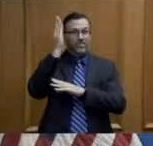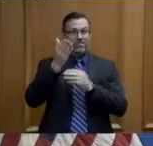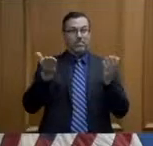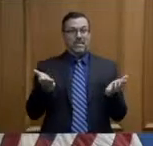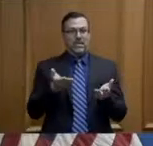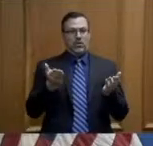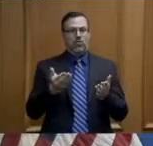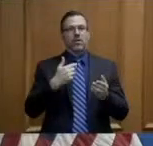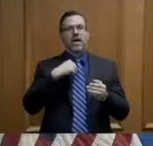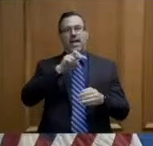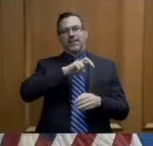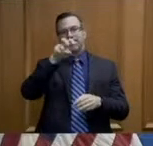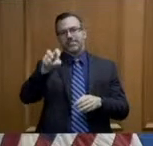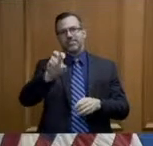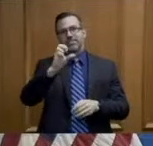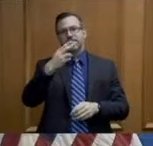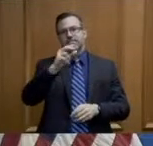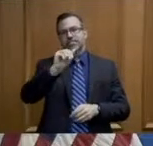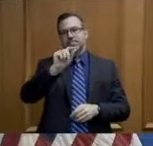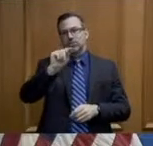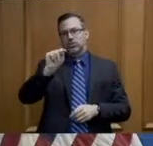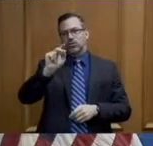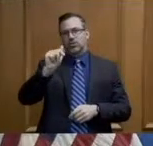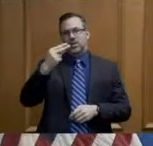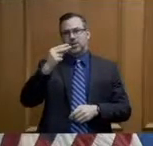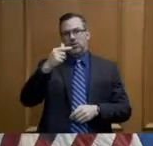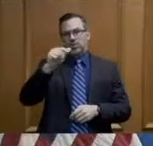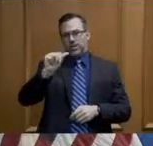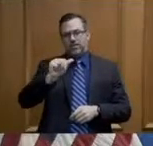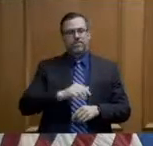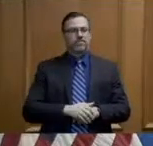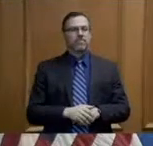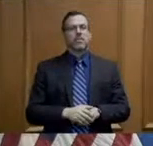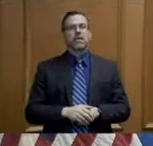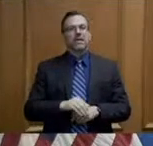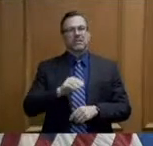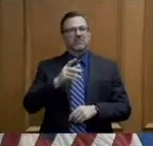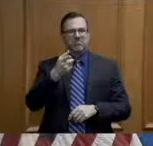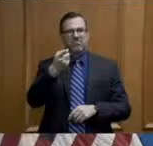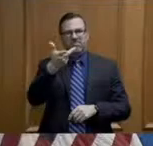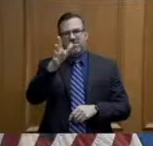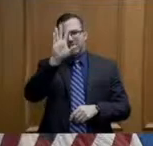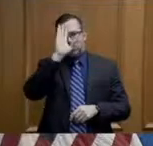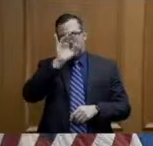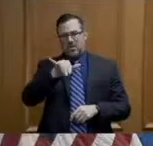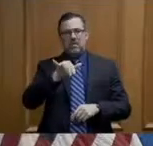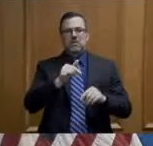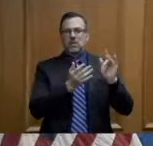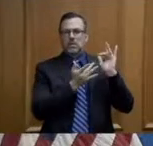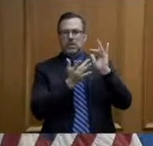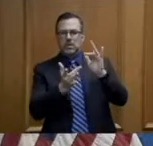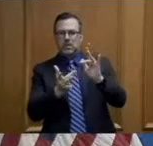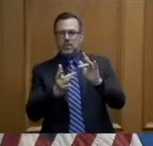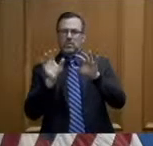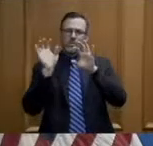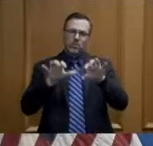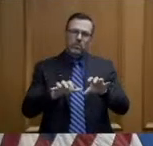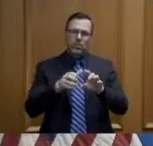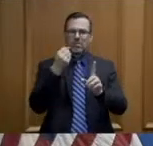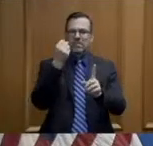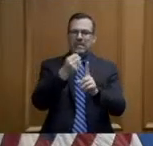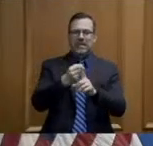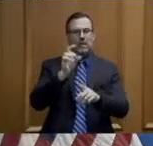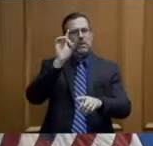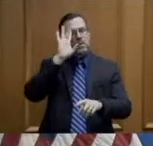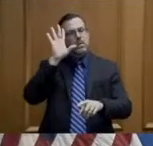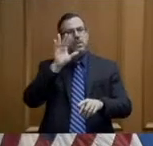Chattanooga because, as you know, severe storms made their way through southeast Tennessee, particularly in